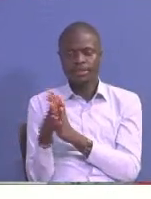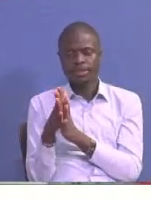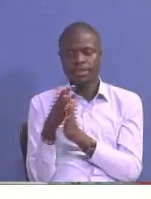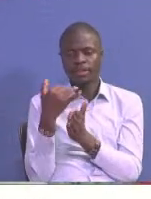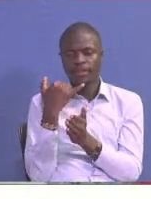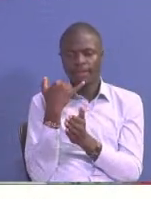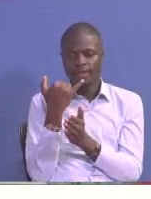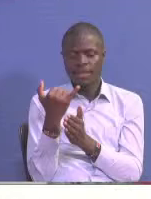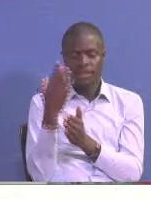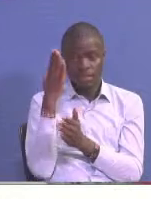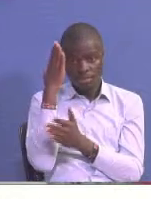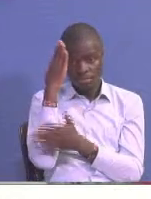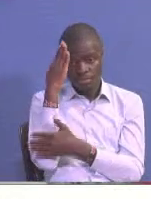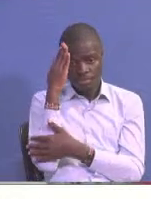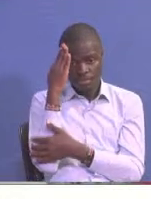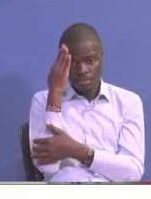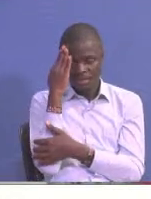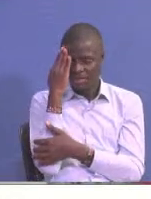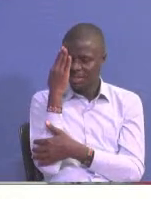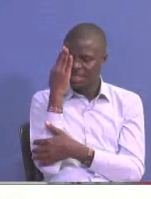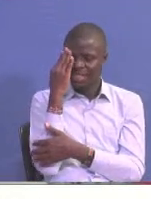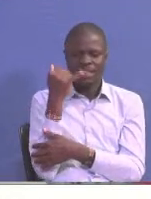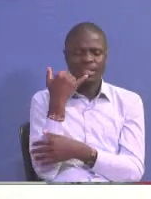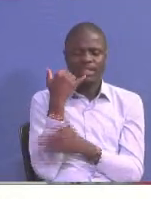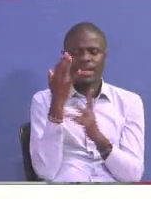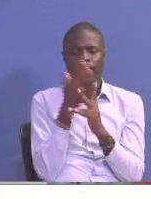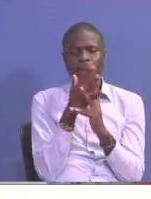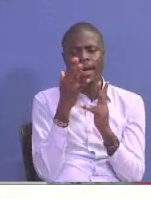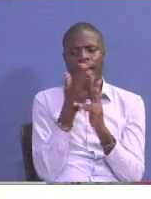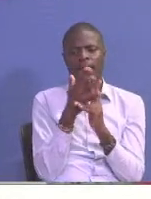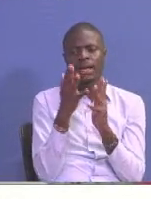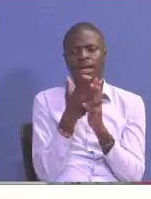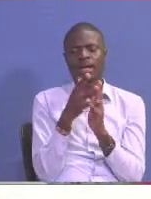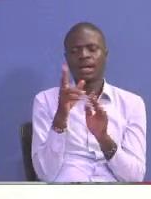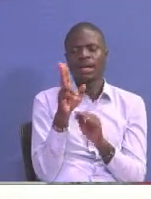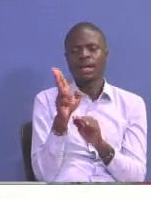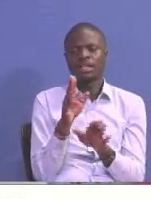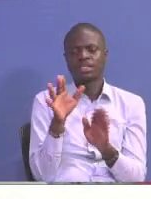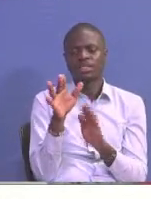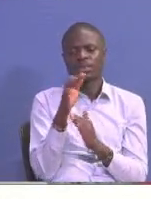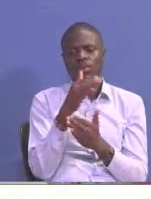is obvious. It's all over us, it's among us all the time.